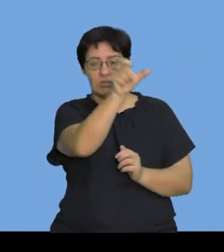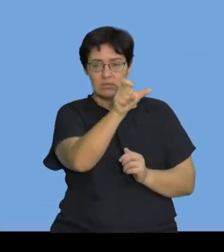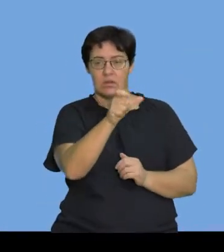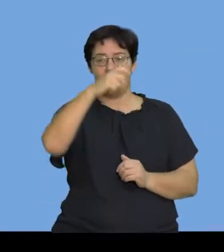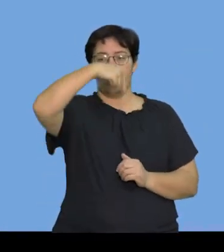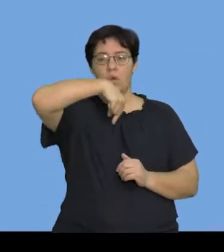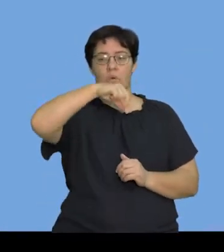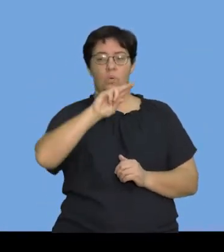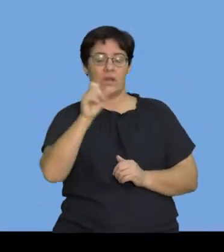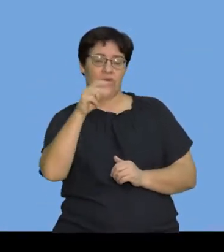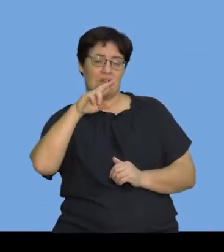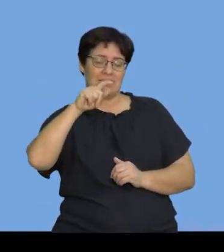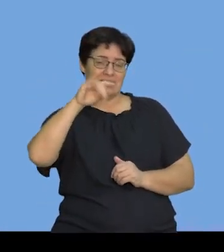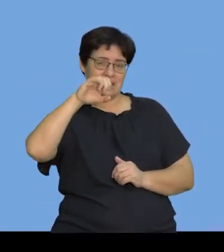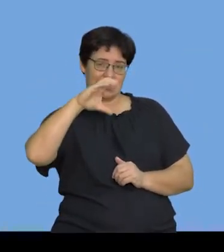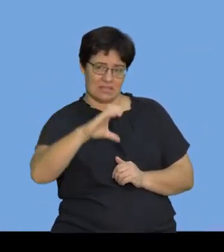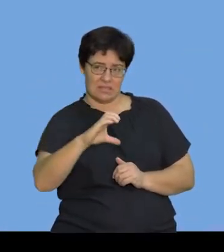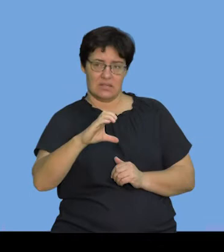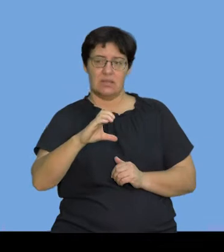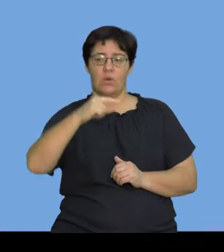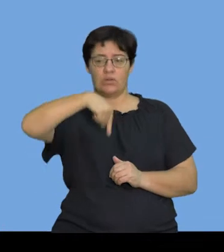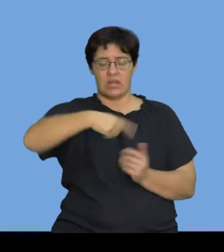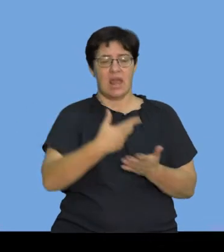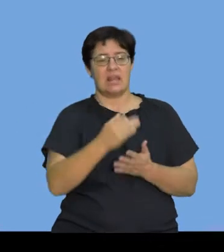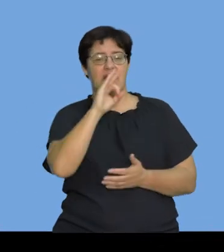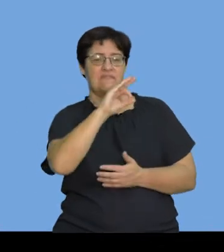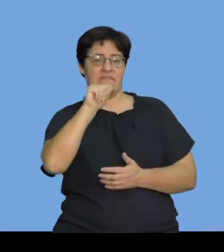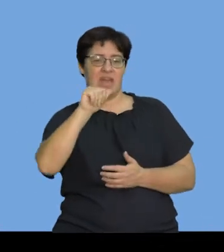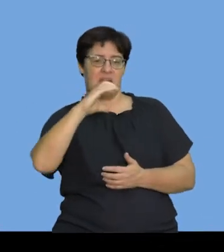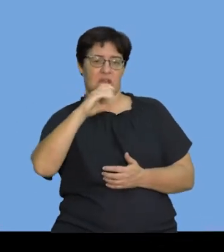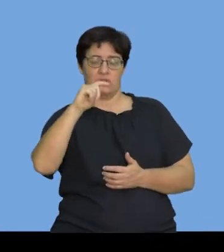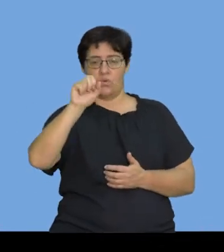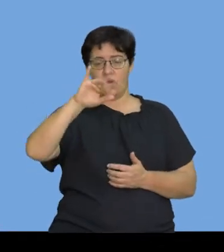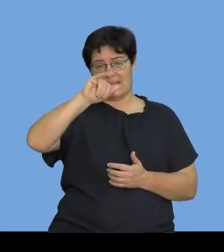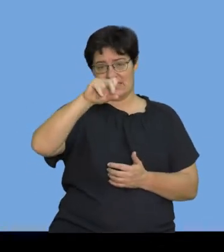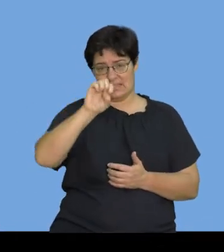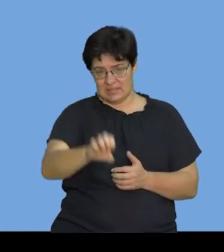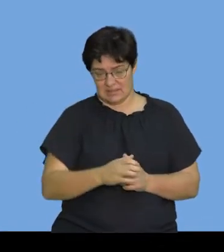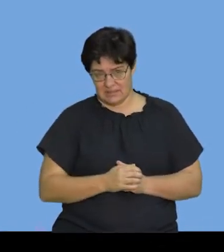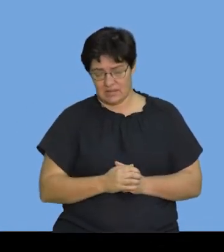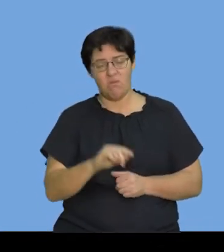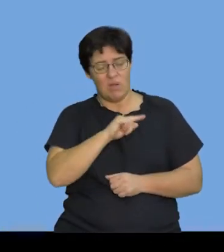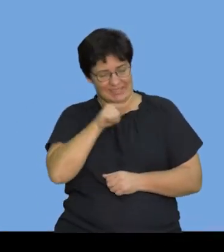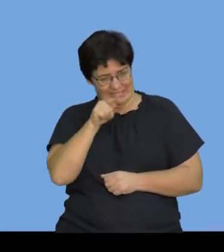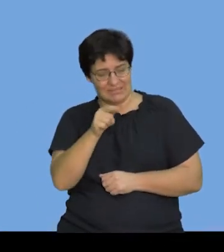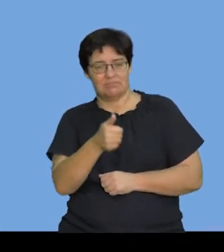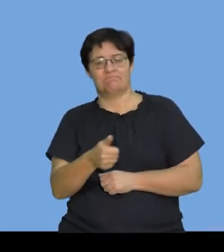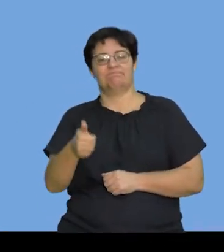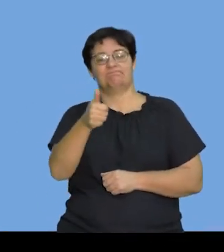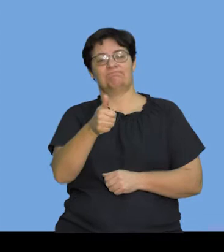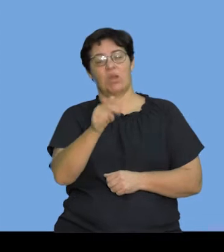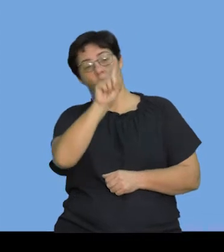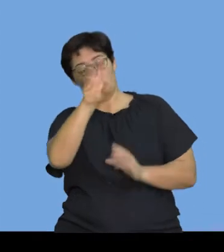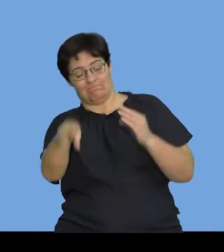quadratic equation and also factorize, because really that's the main question that they normally use under some